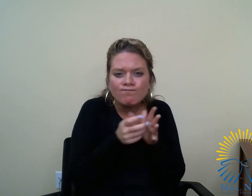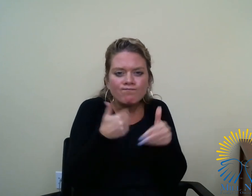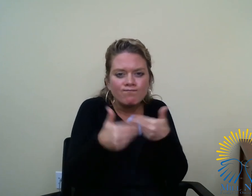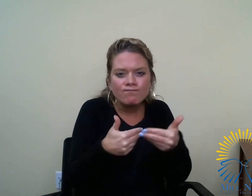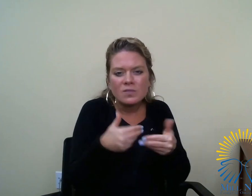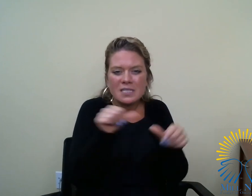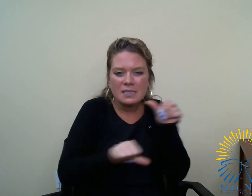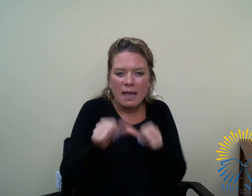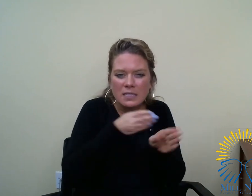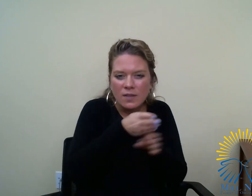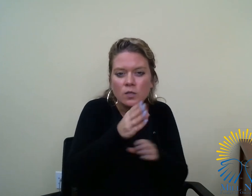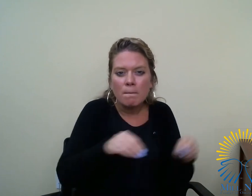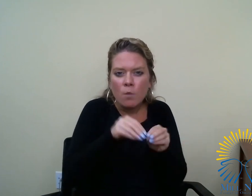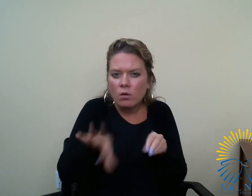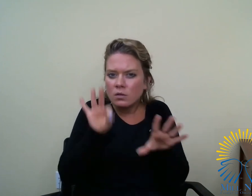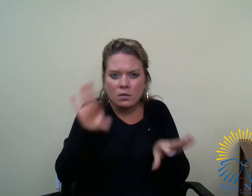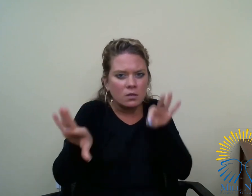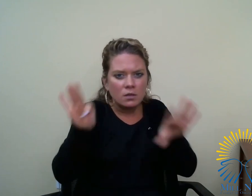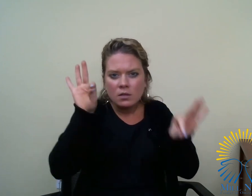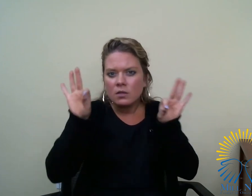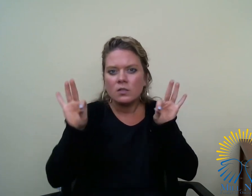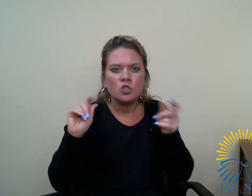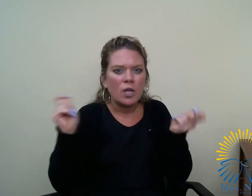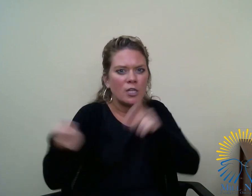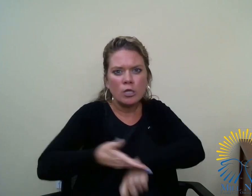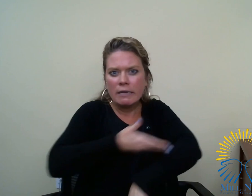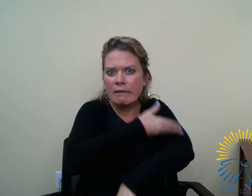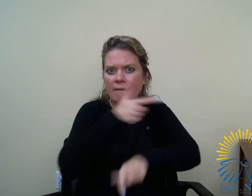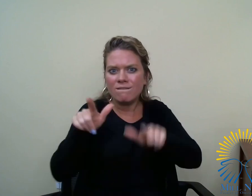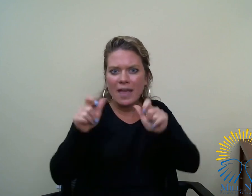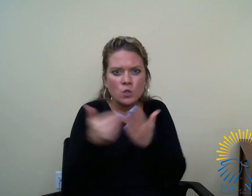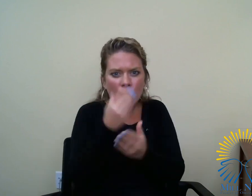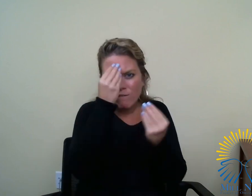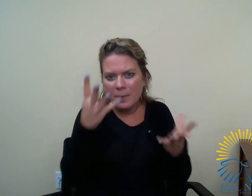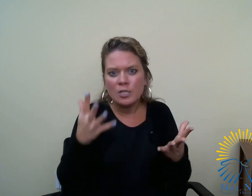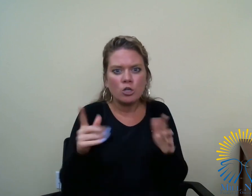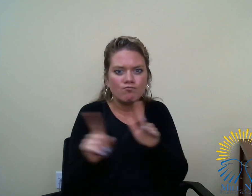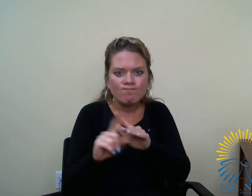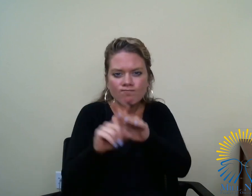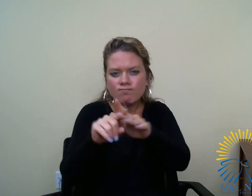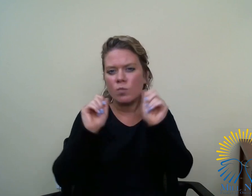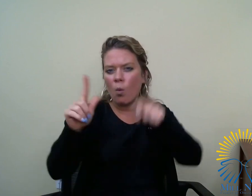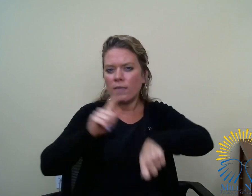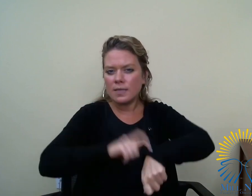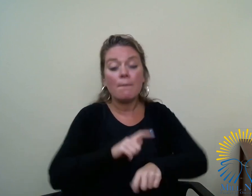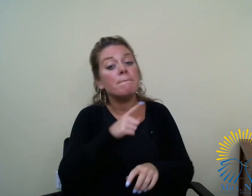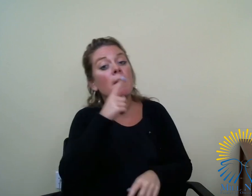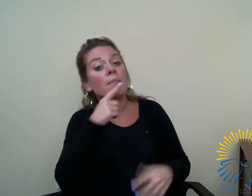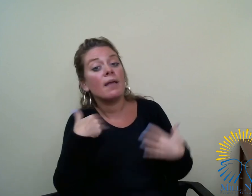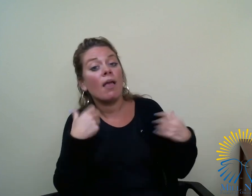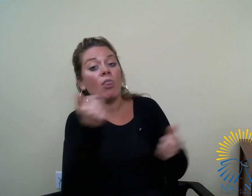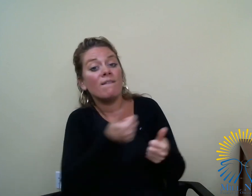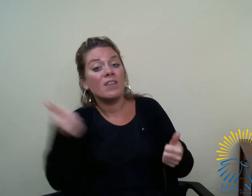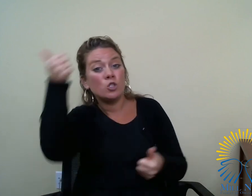the rate of discovery is just happening super, super fast, and new information is happening all the time. And public health